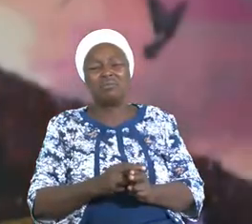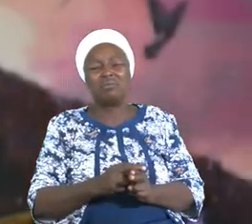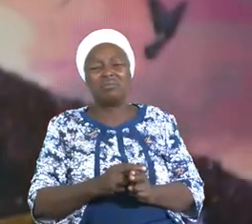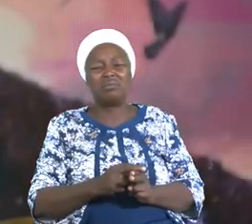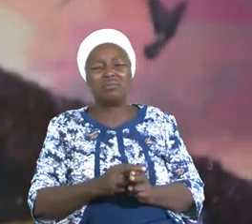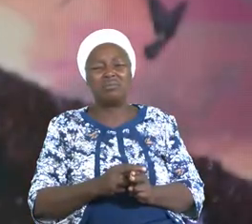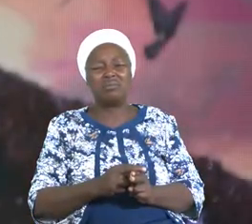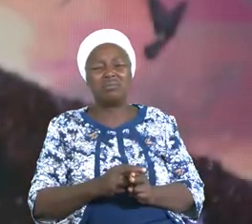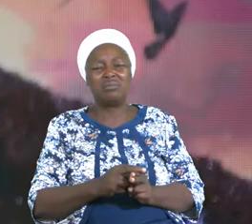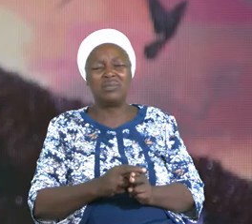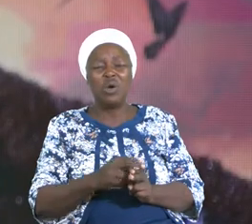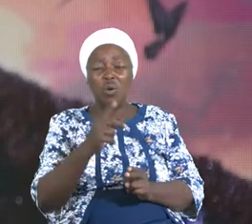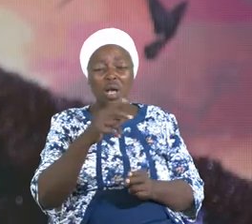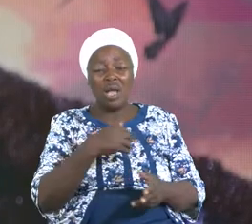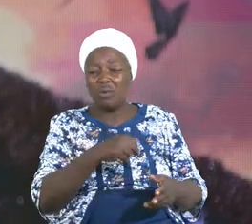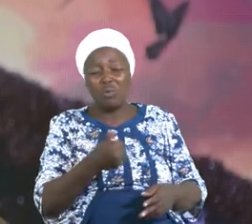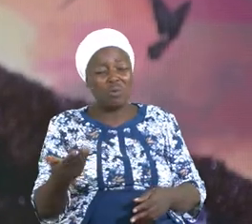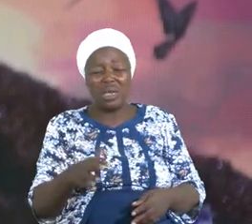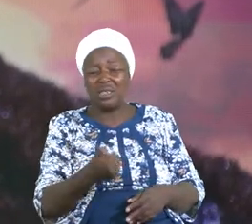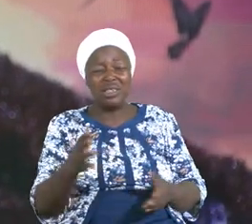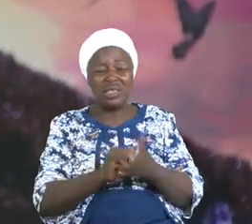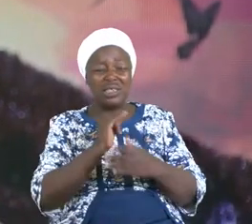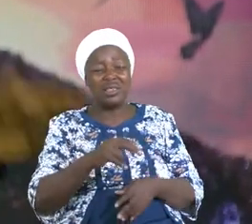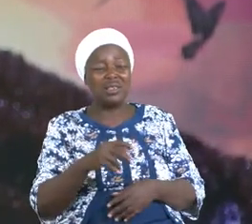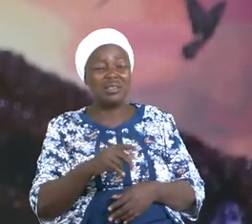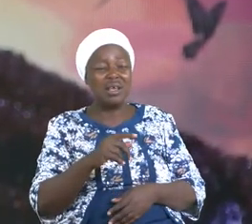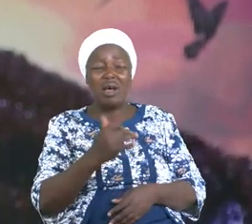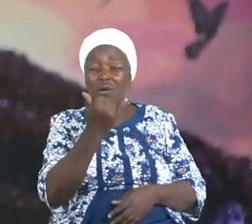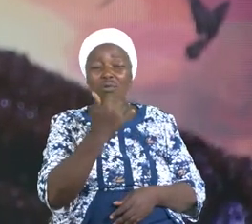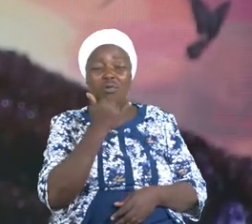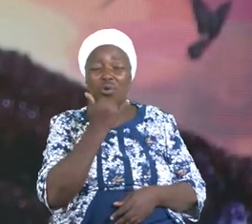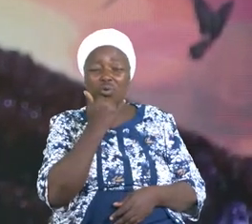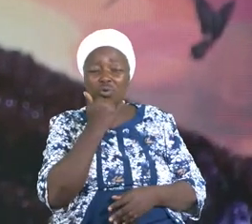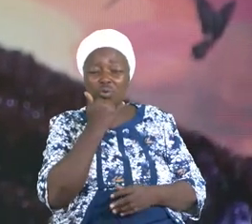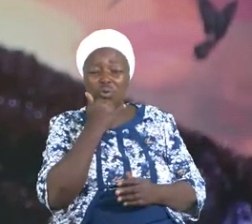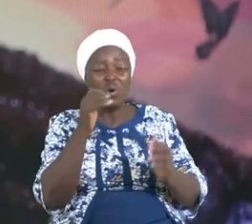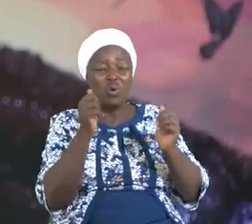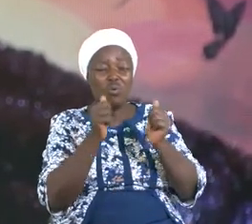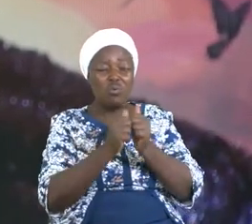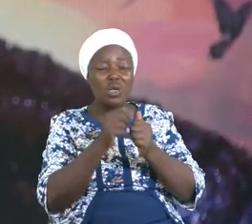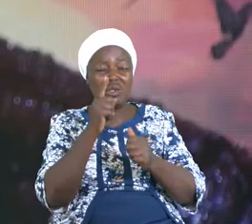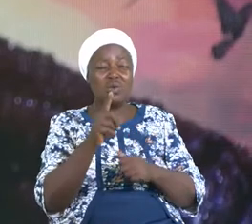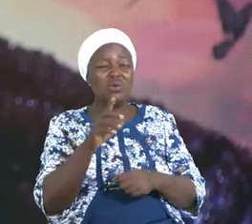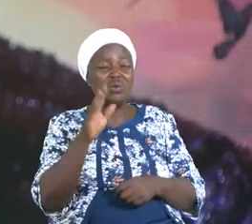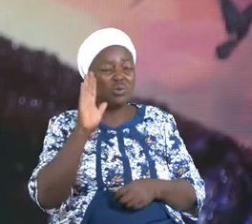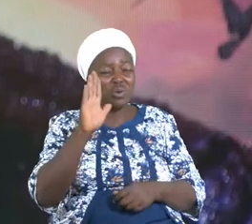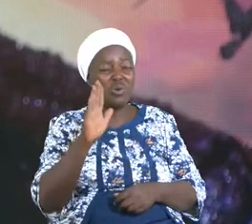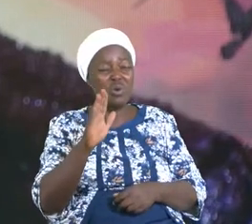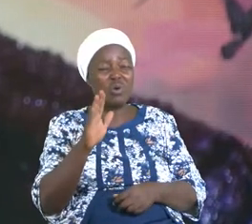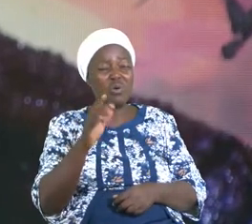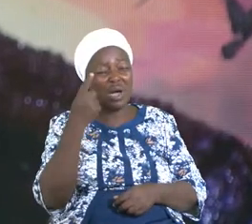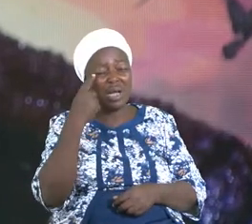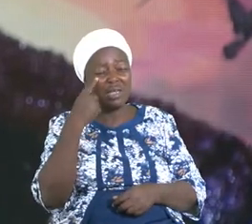Whatever is wrong with your retina, a work of creation right